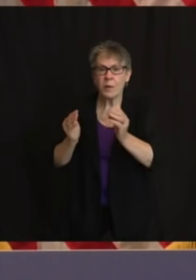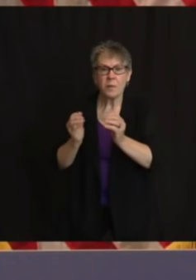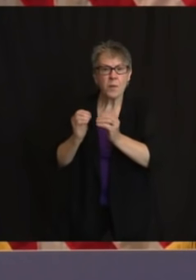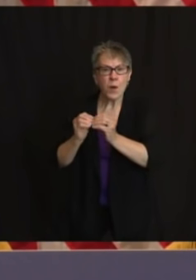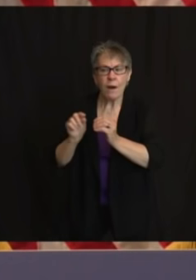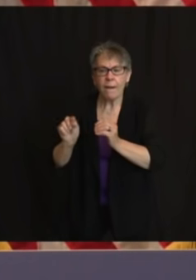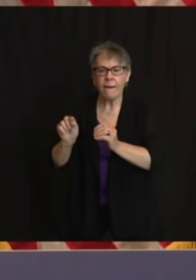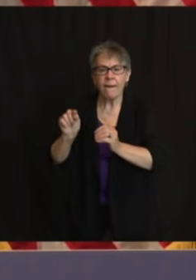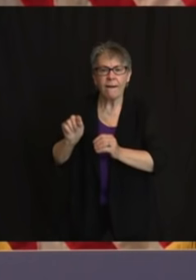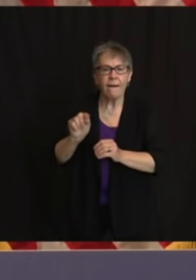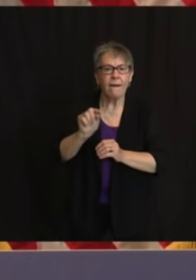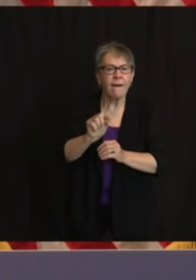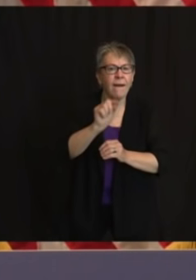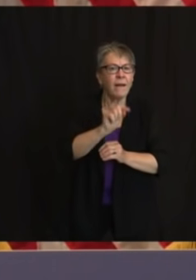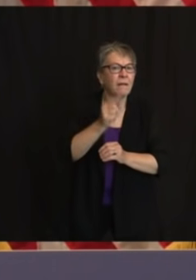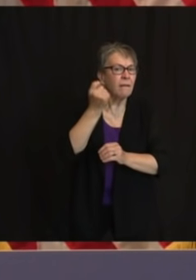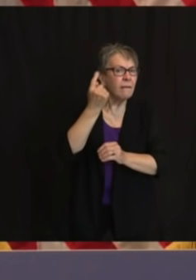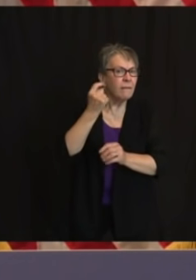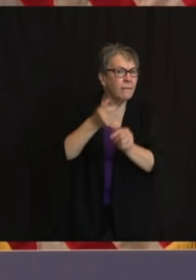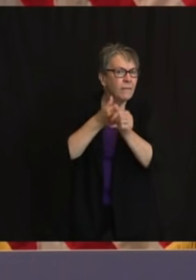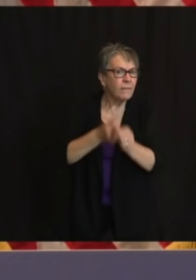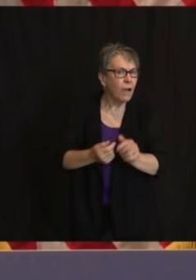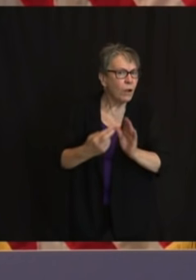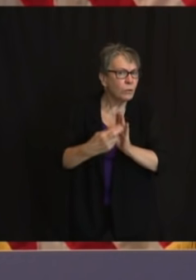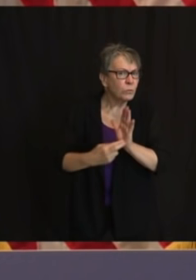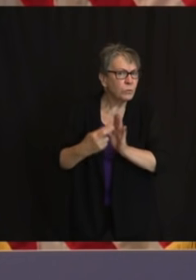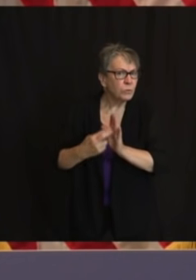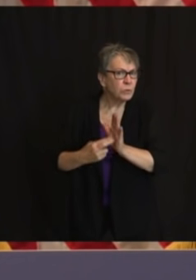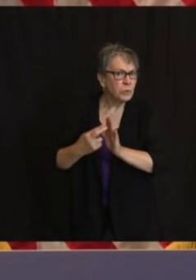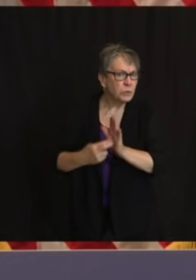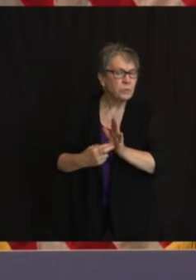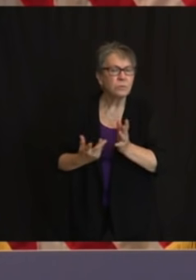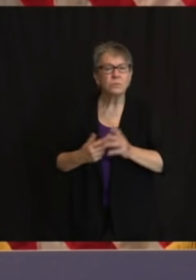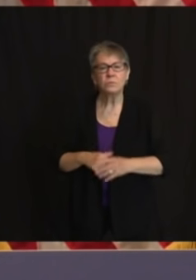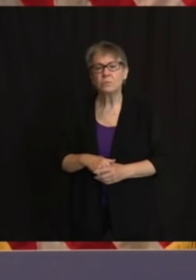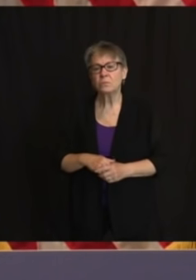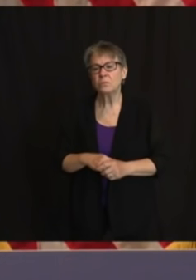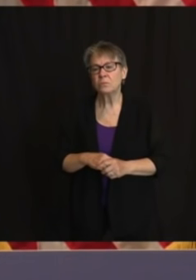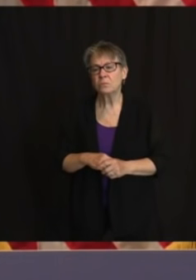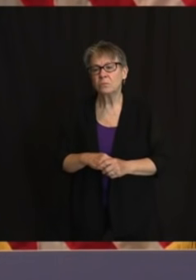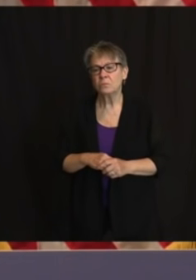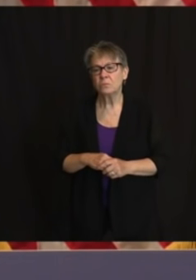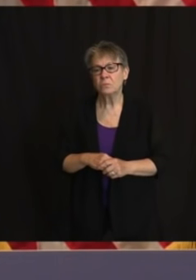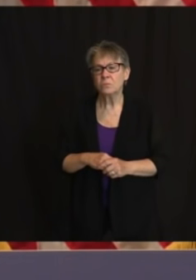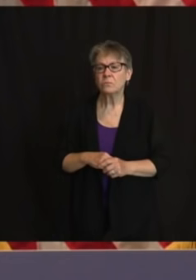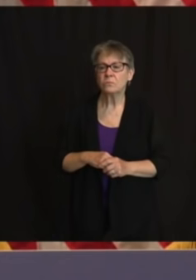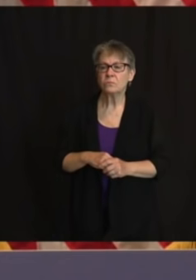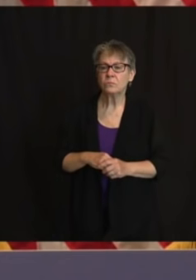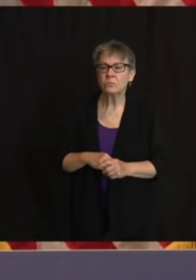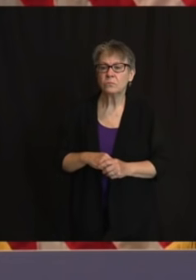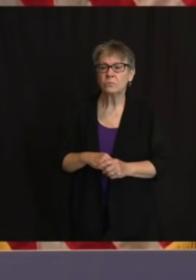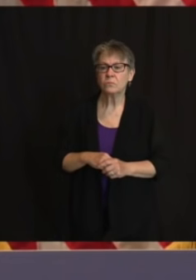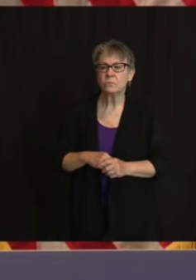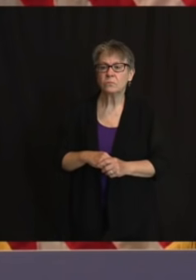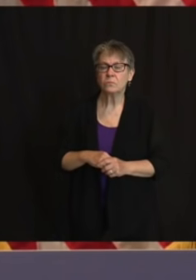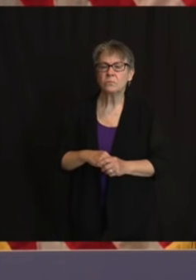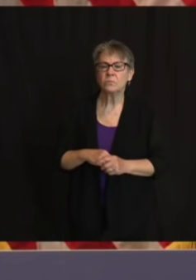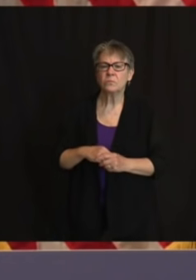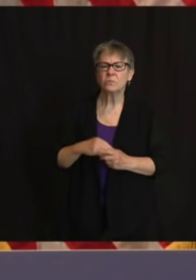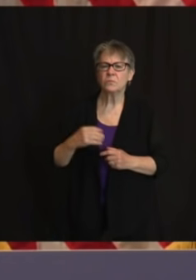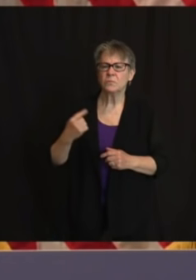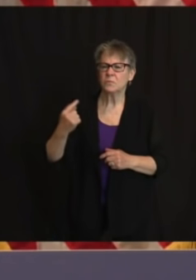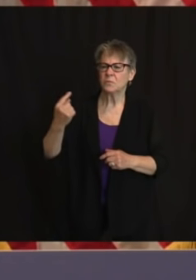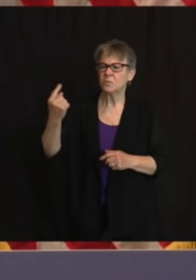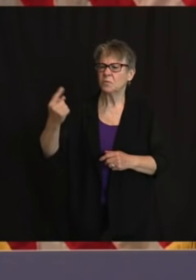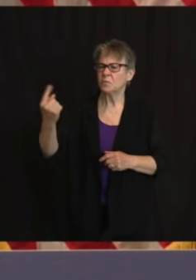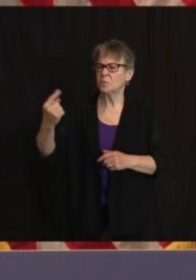because through that behavior, the curves continue to come down. I was criticized by someone, a legislator,